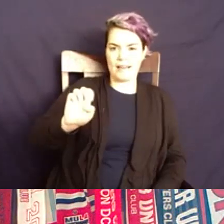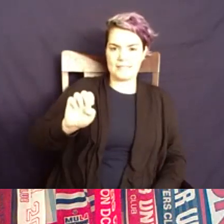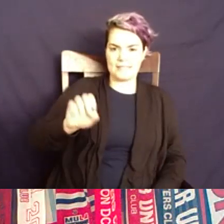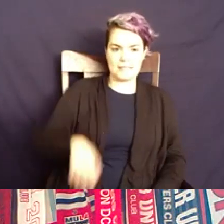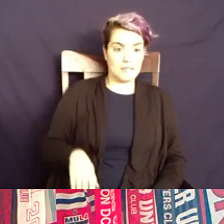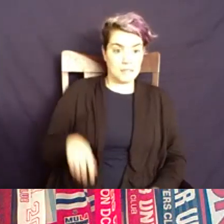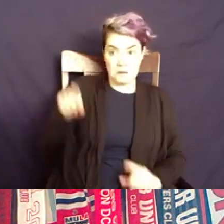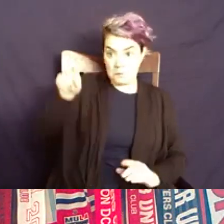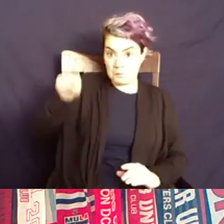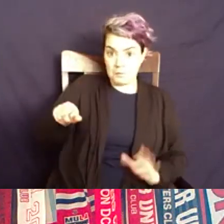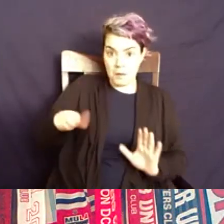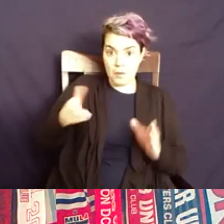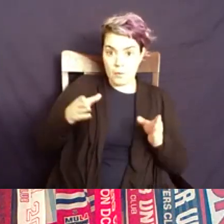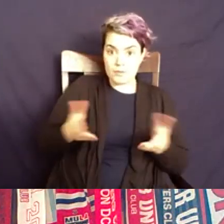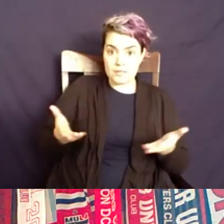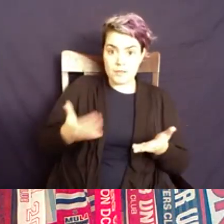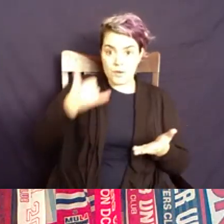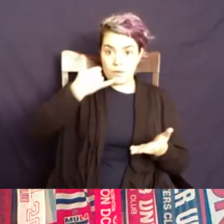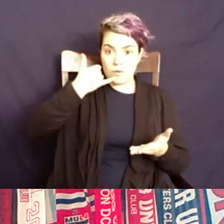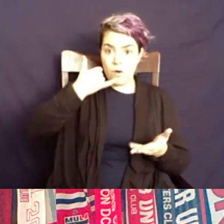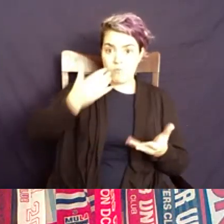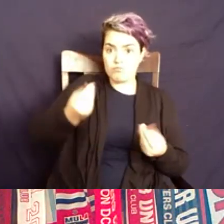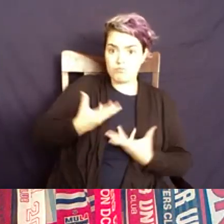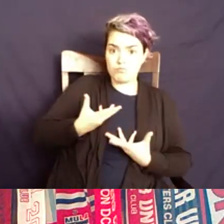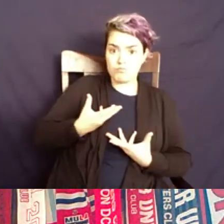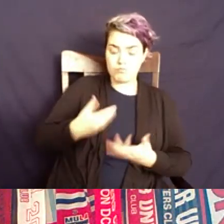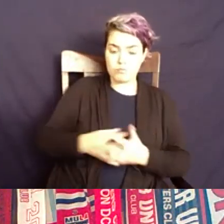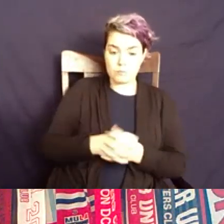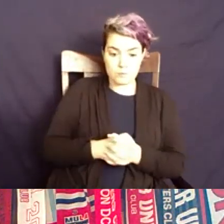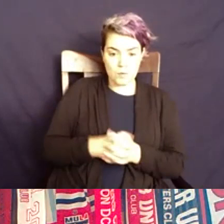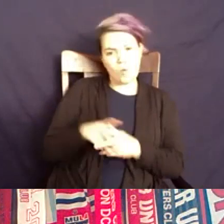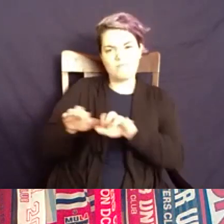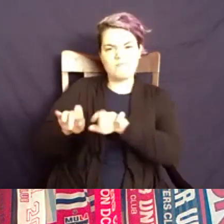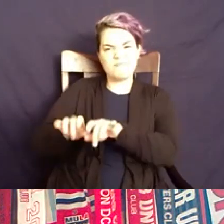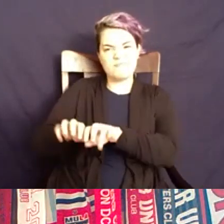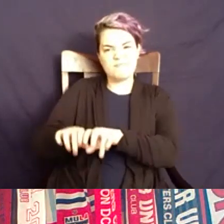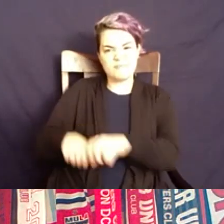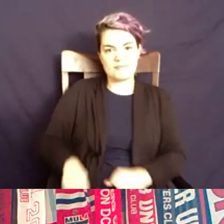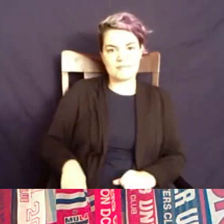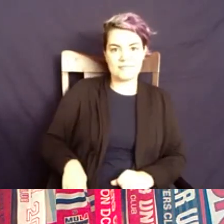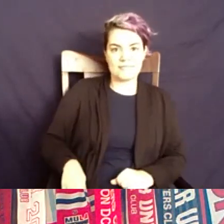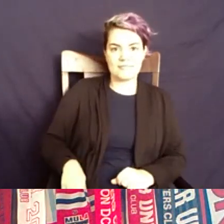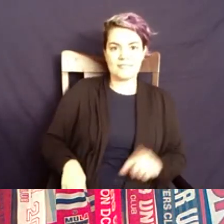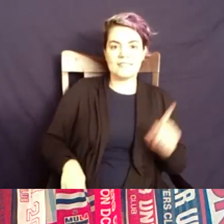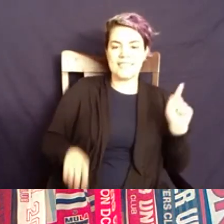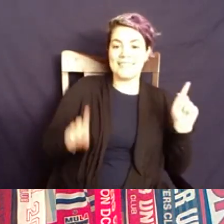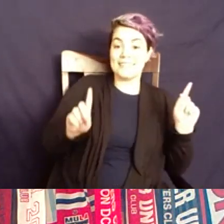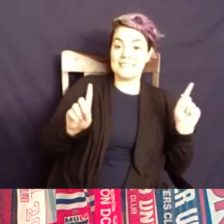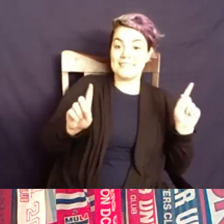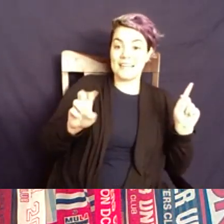who is involved, please feel free to put stuff in the chat. I'll keep an eye on the chat and read it if